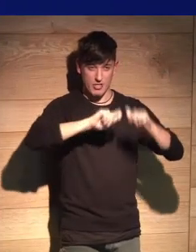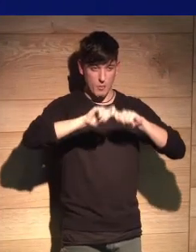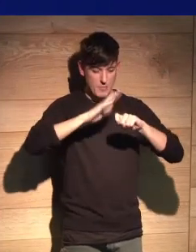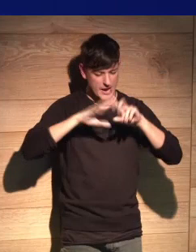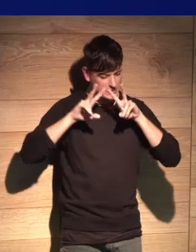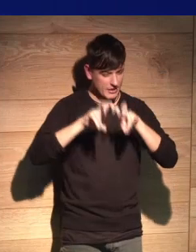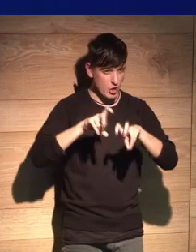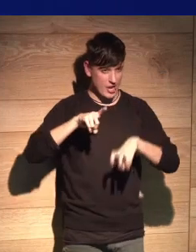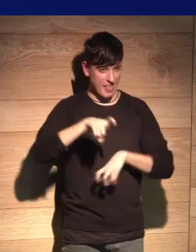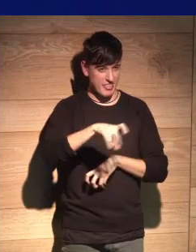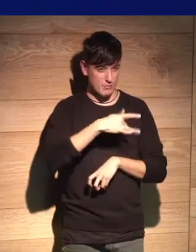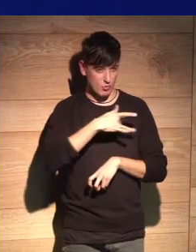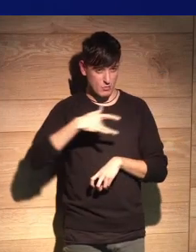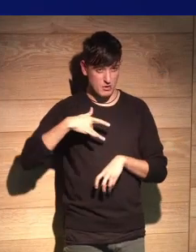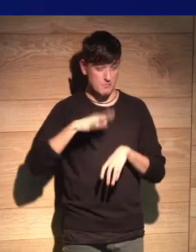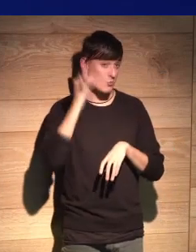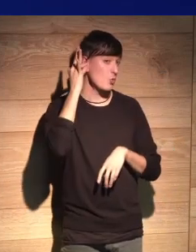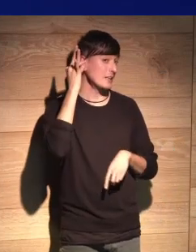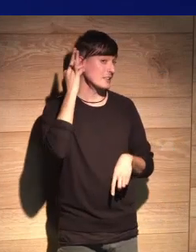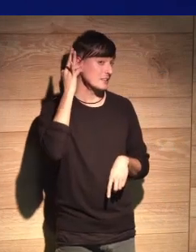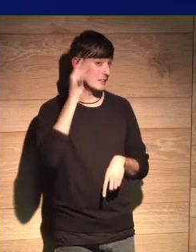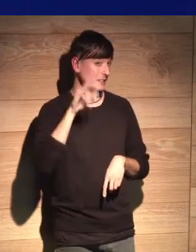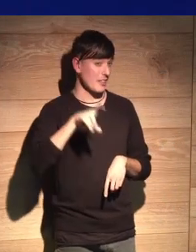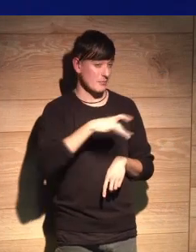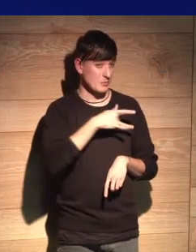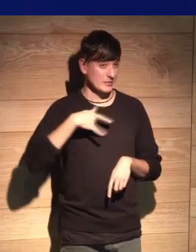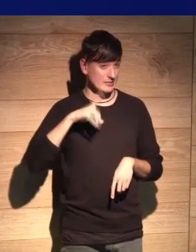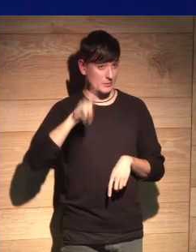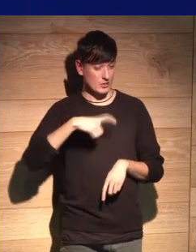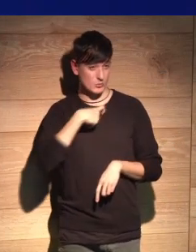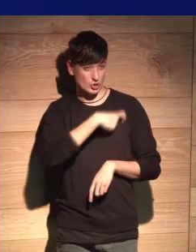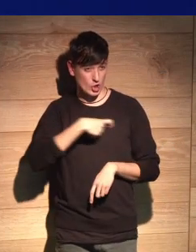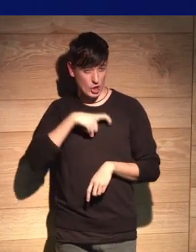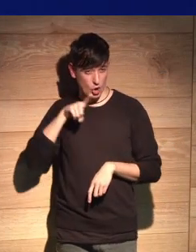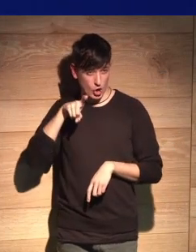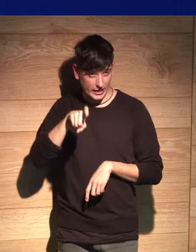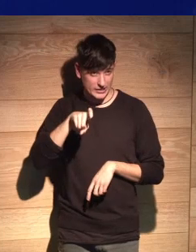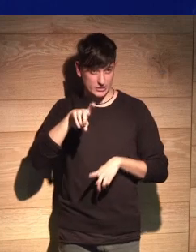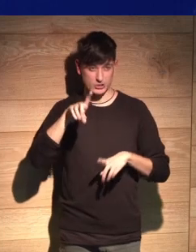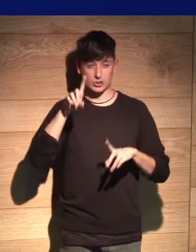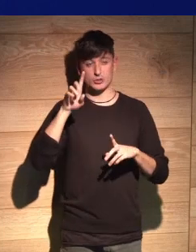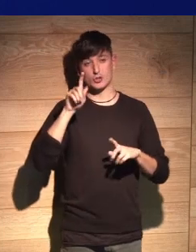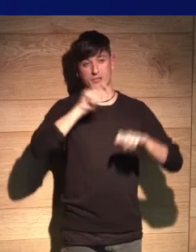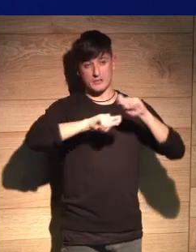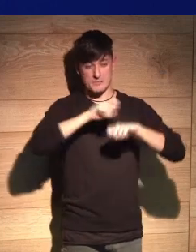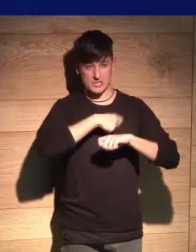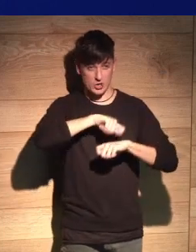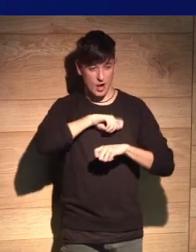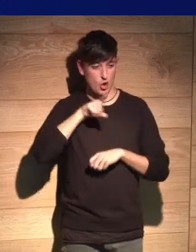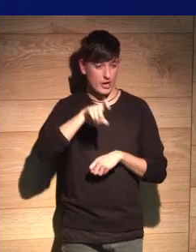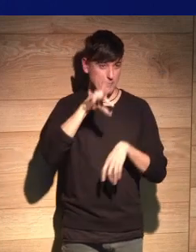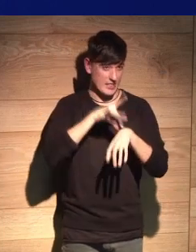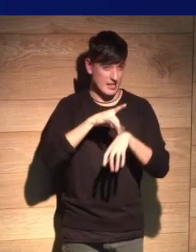Association for Cancer Research, Lung Cancer in Women, and the Commission of Women for Oncology of the Spanish Society of Medical